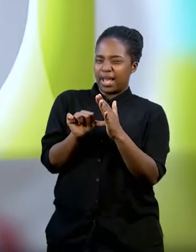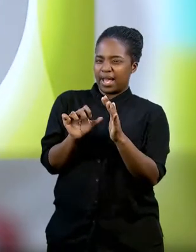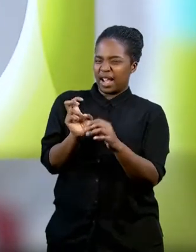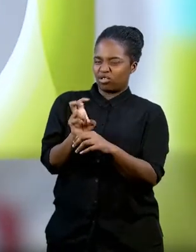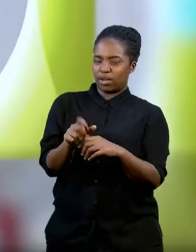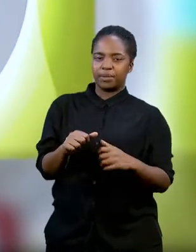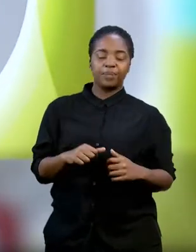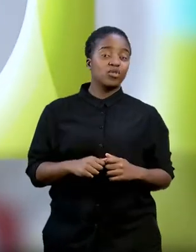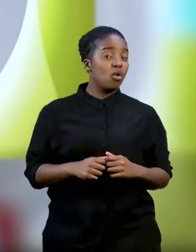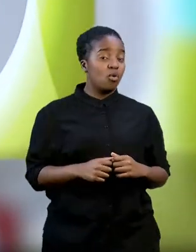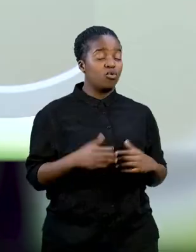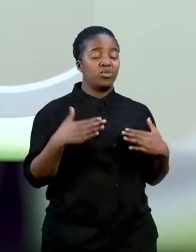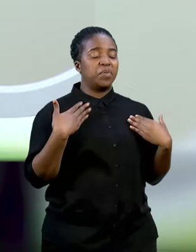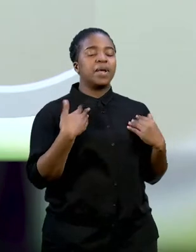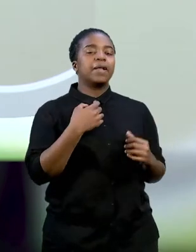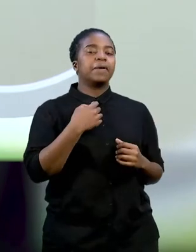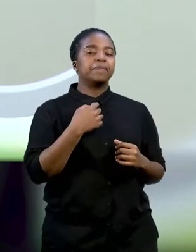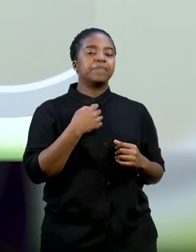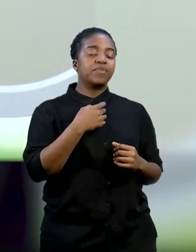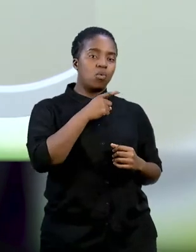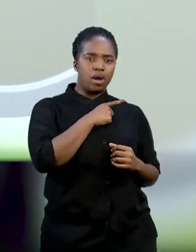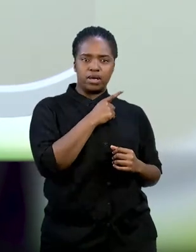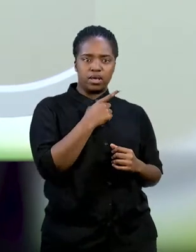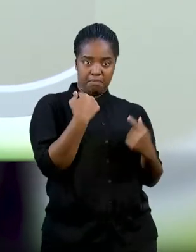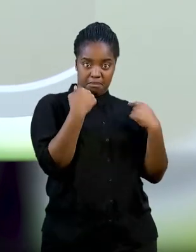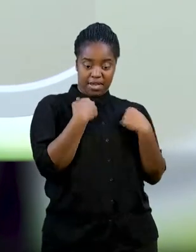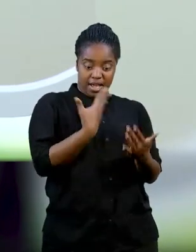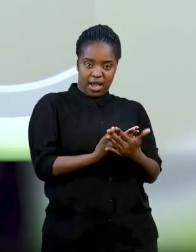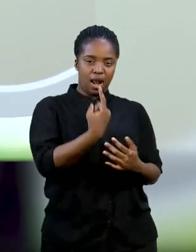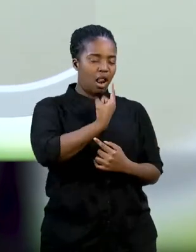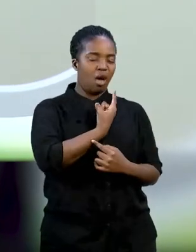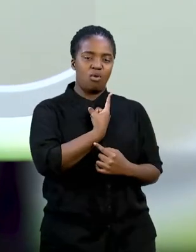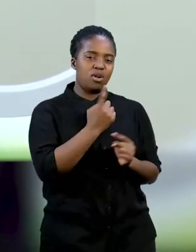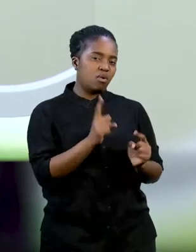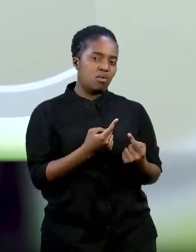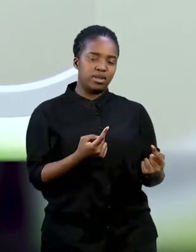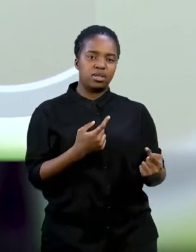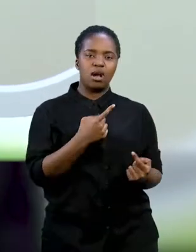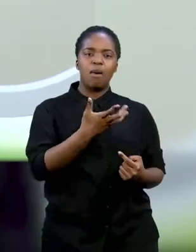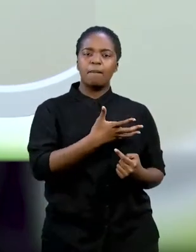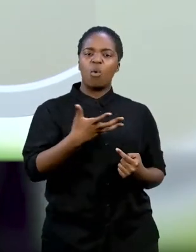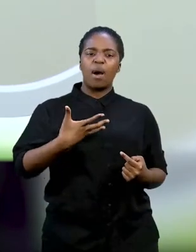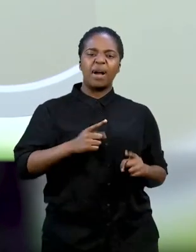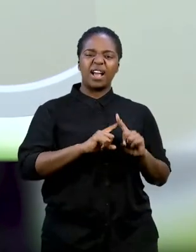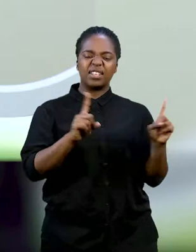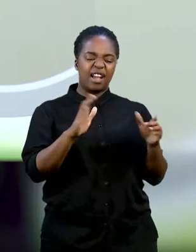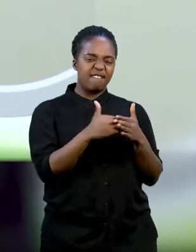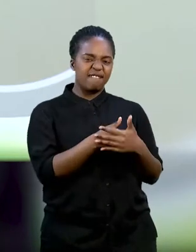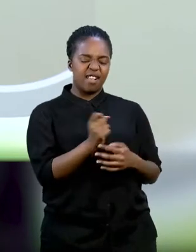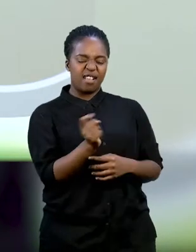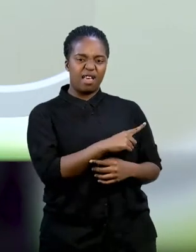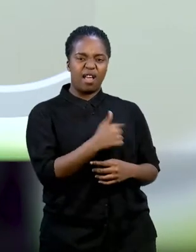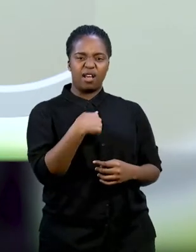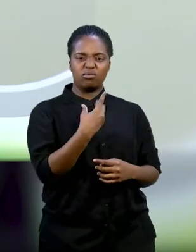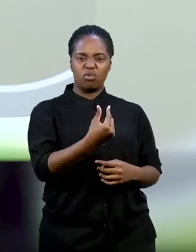hakakang yo injarile yo because sne ke tshulura a sang ampela kwa a re kona no ne